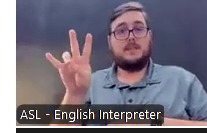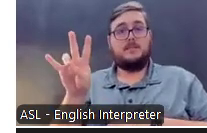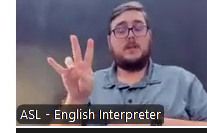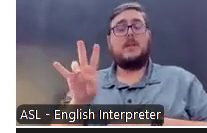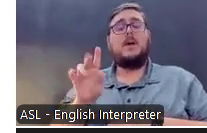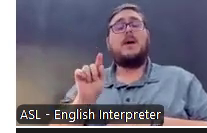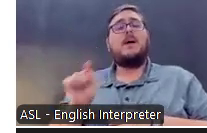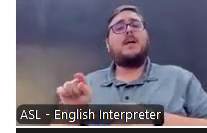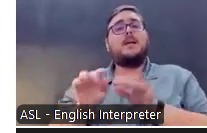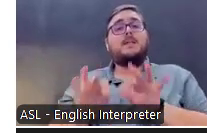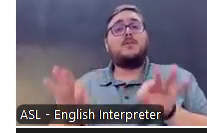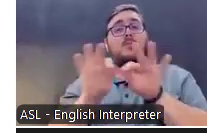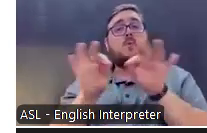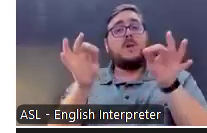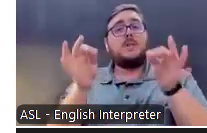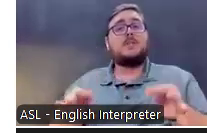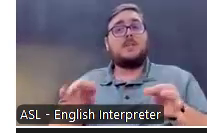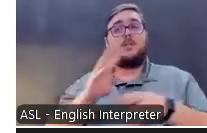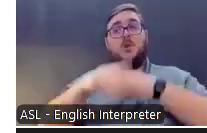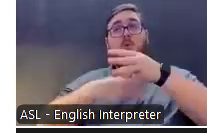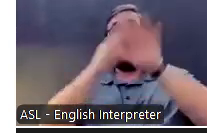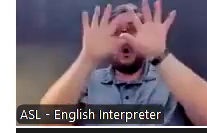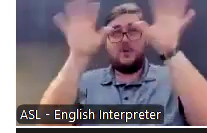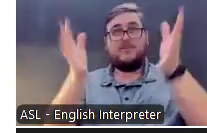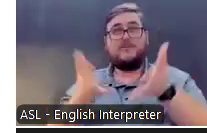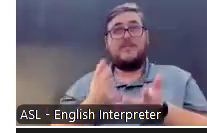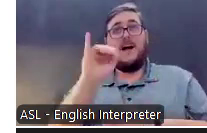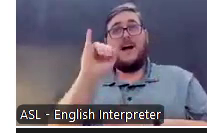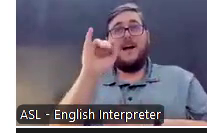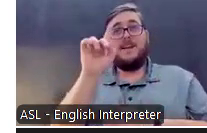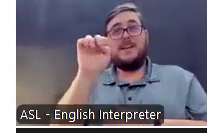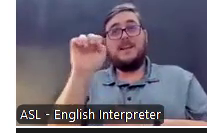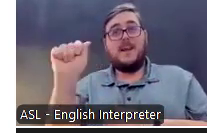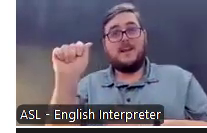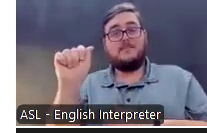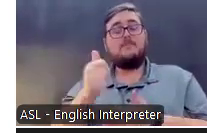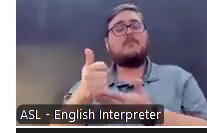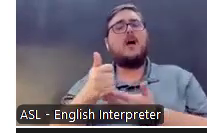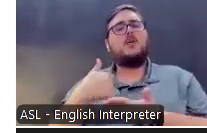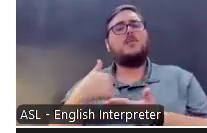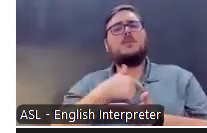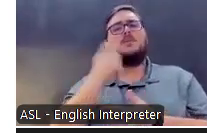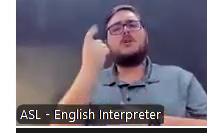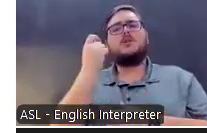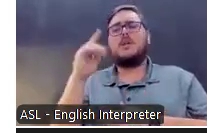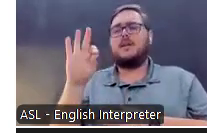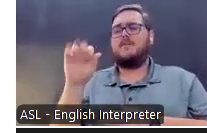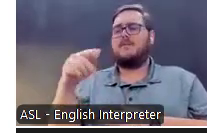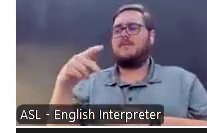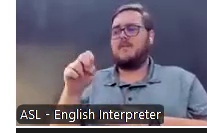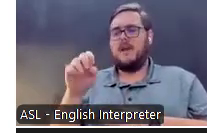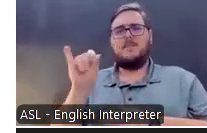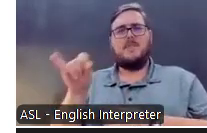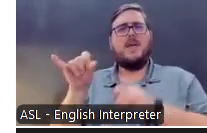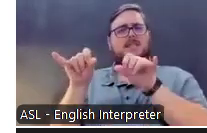of IDEA and helps us to understand the FAPE standard. And I just pulled